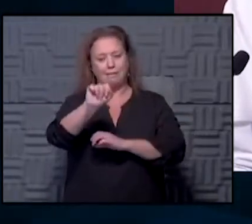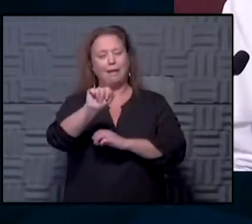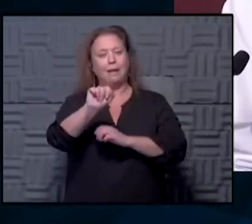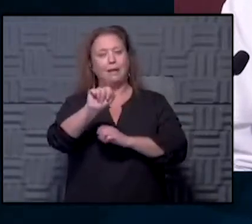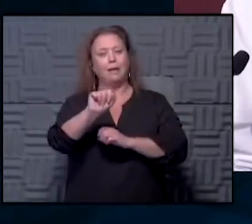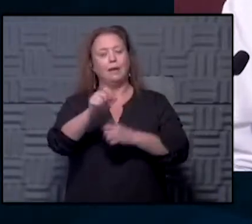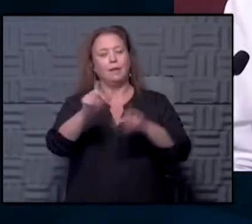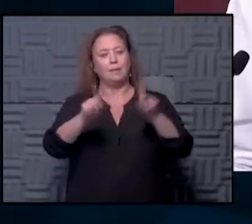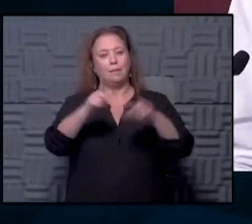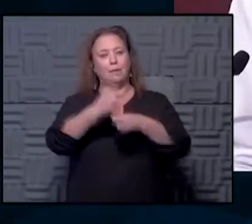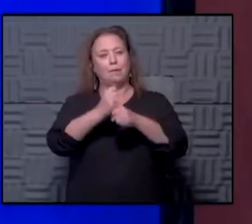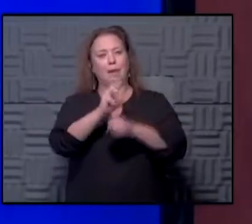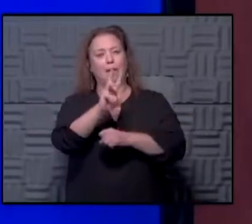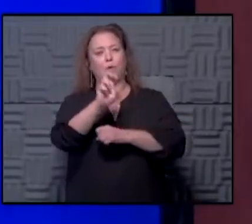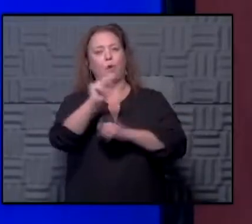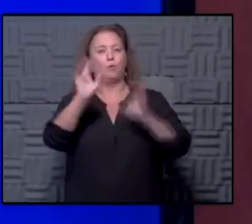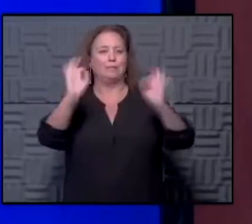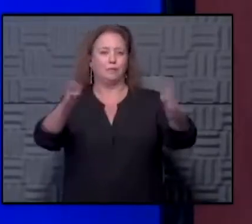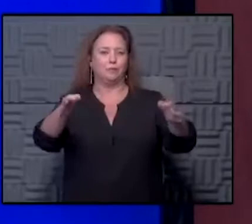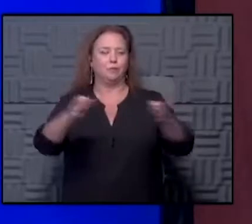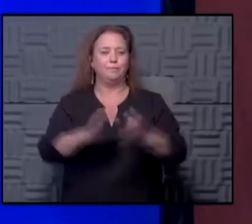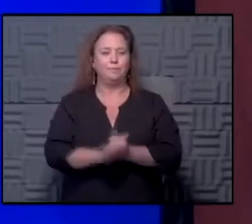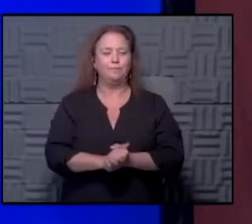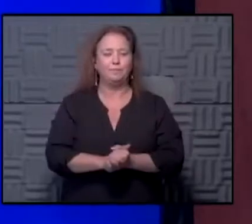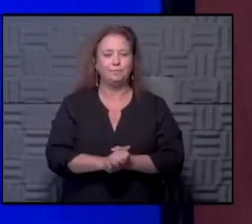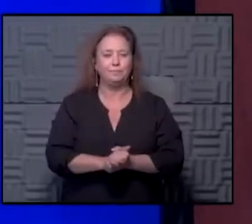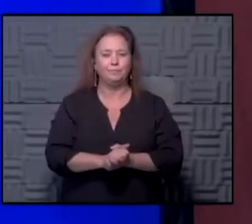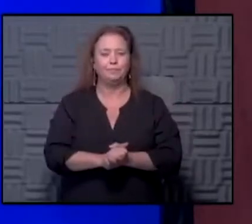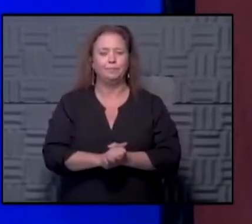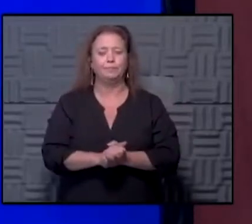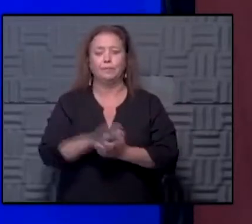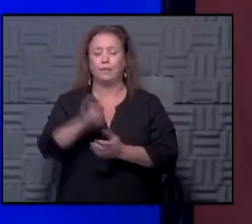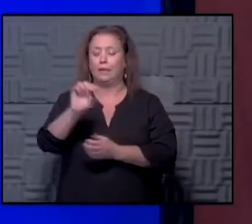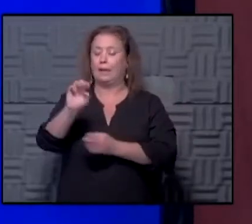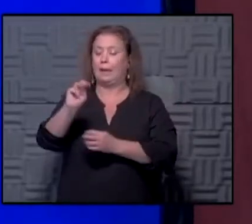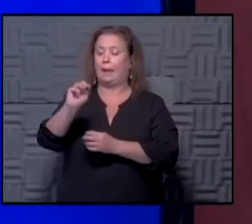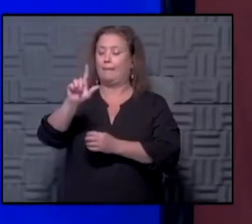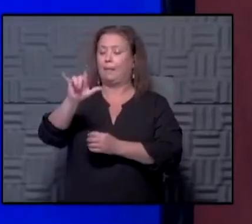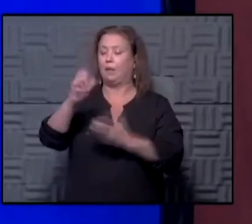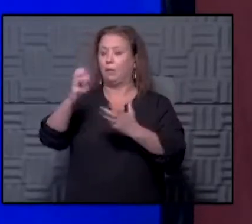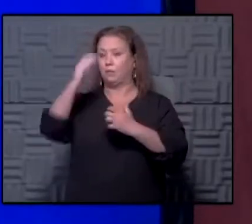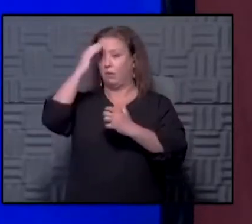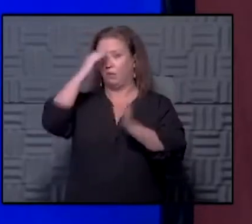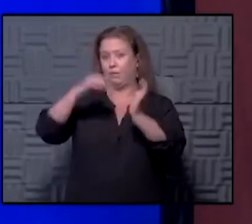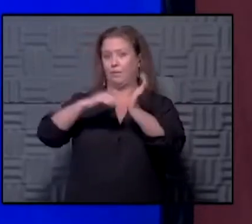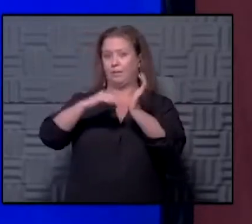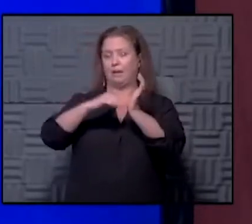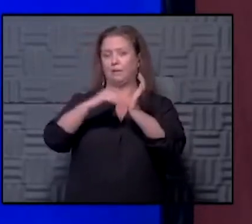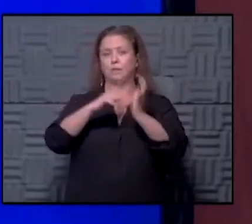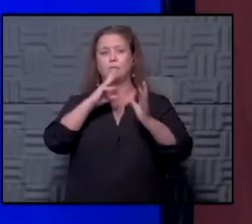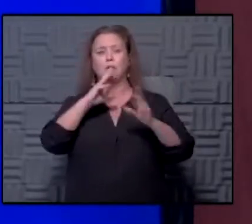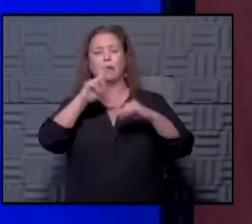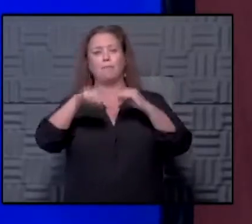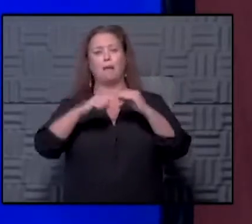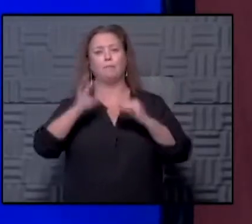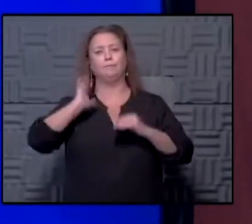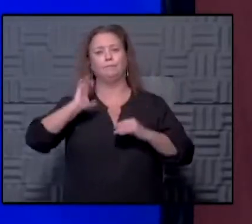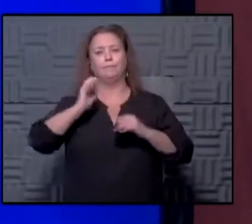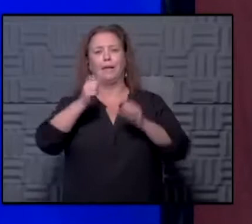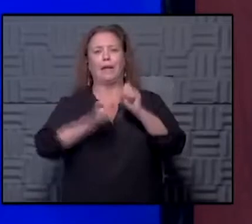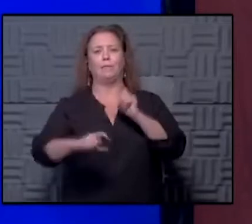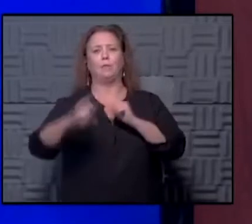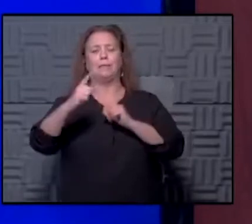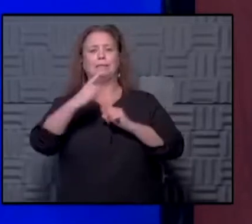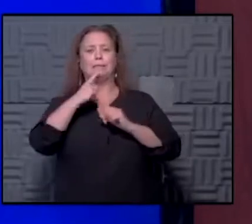make their own decisions. I think that's the right thing to do. All right, Emily wants to know if the doctors could reconcile that in the beginning everyone